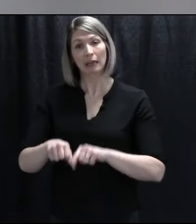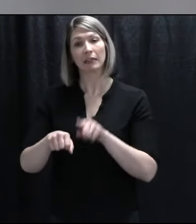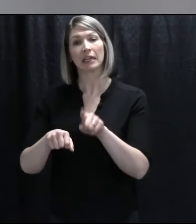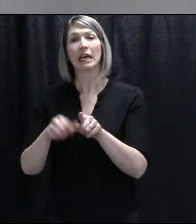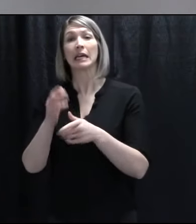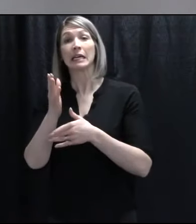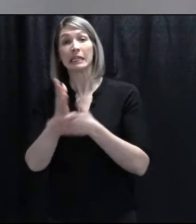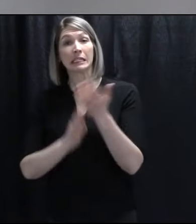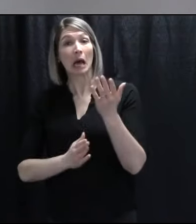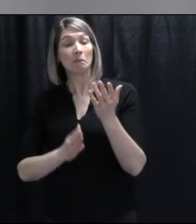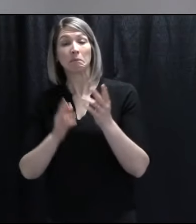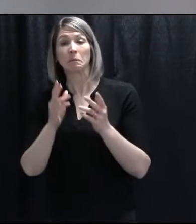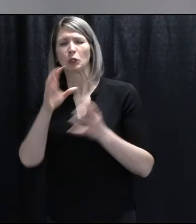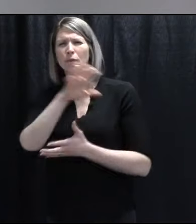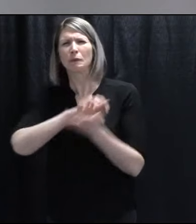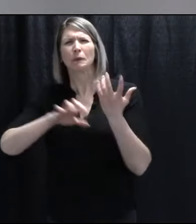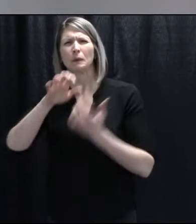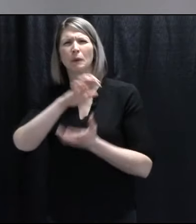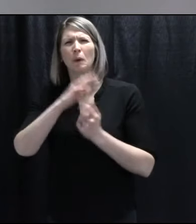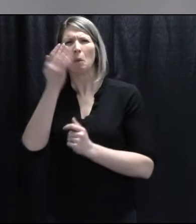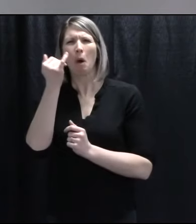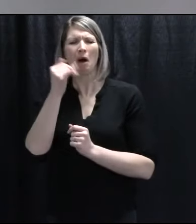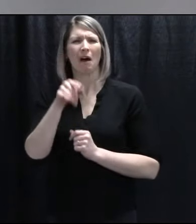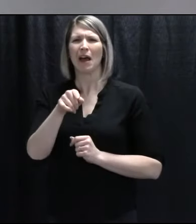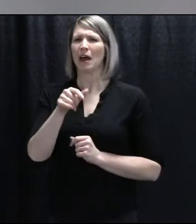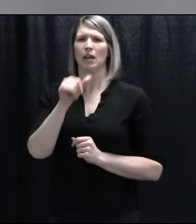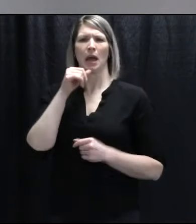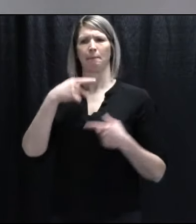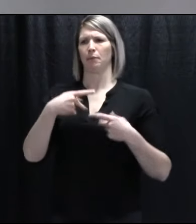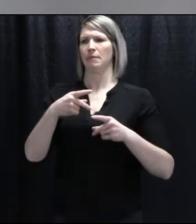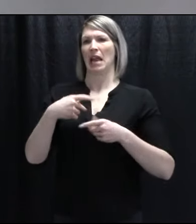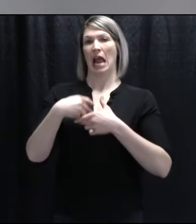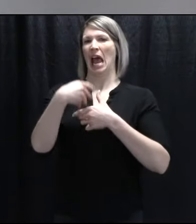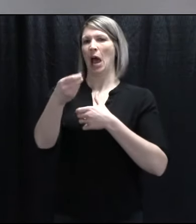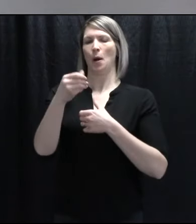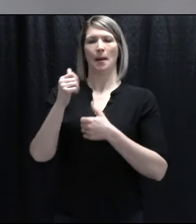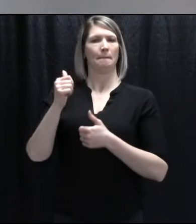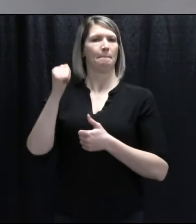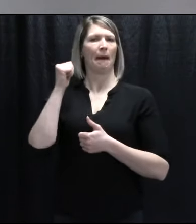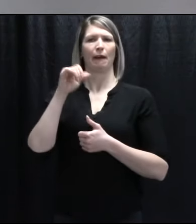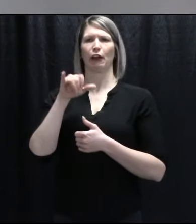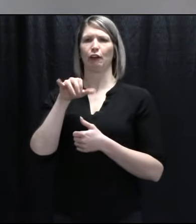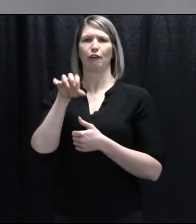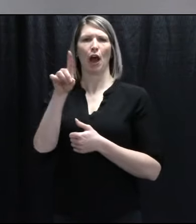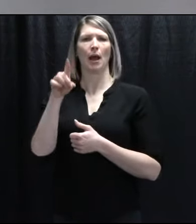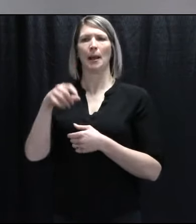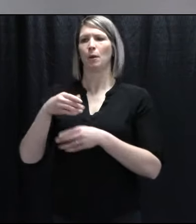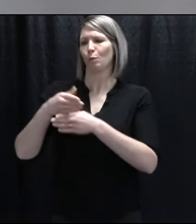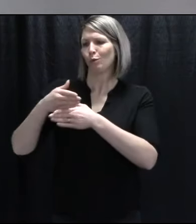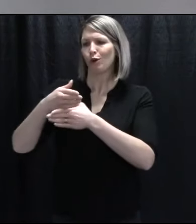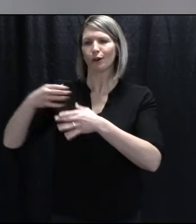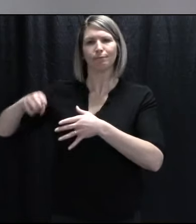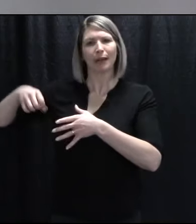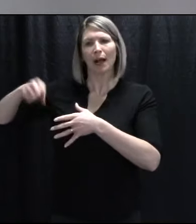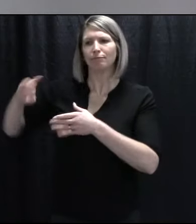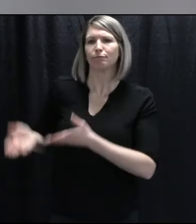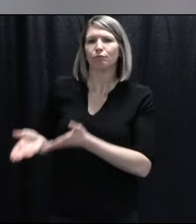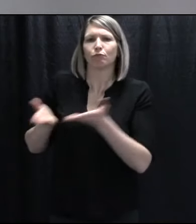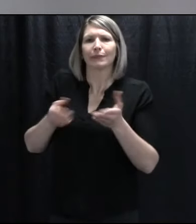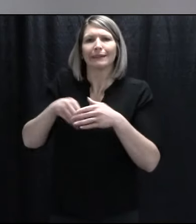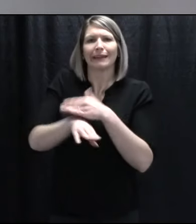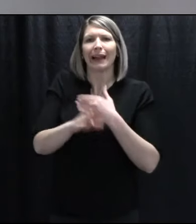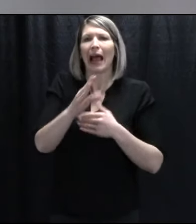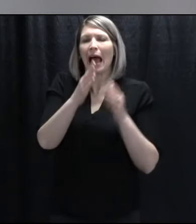their back shed to retrieve some wood to bring into their house for the wood stove. On the flip side of that, I'm aware there are people